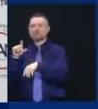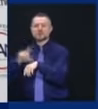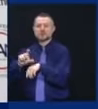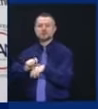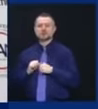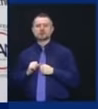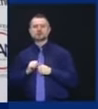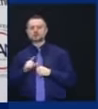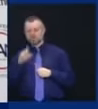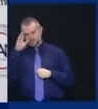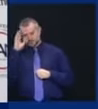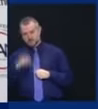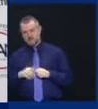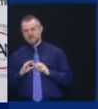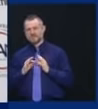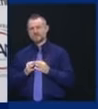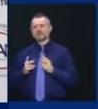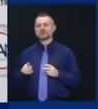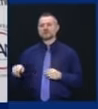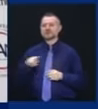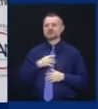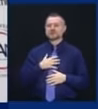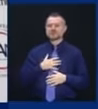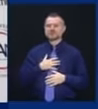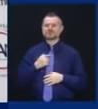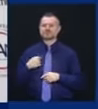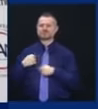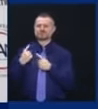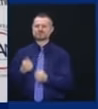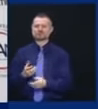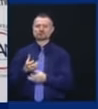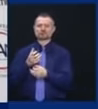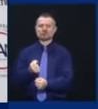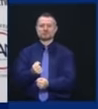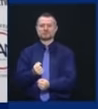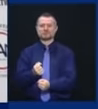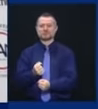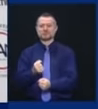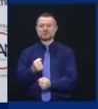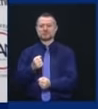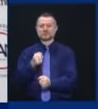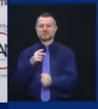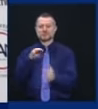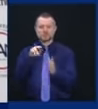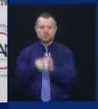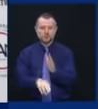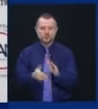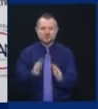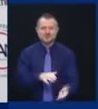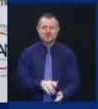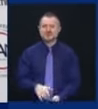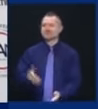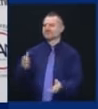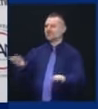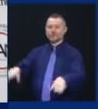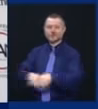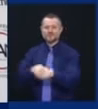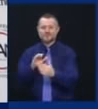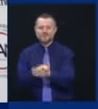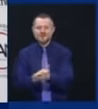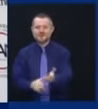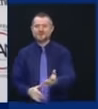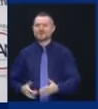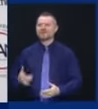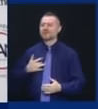their families always would bury their dead here and would marry there and would come to get hope when there